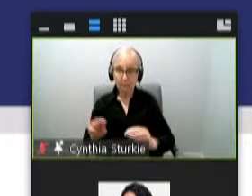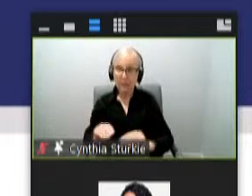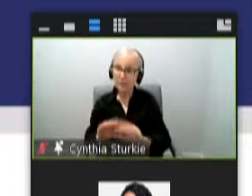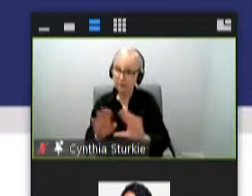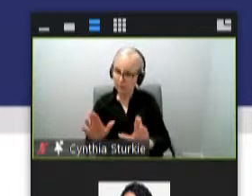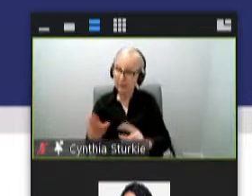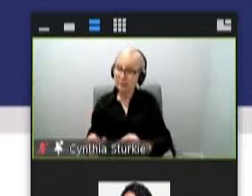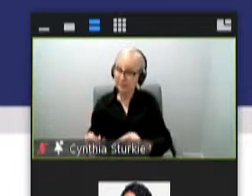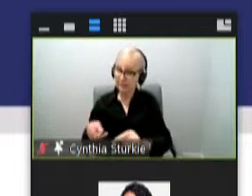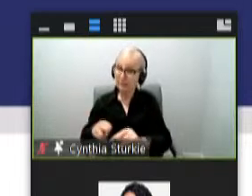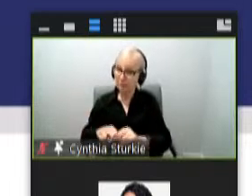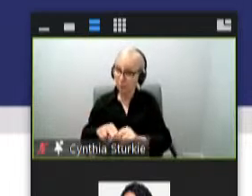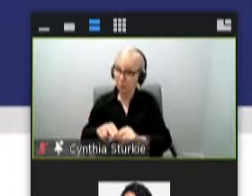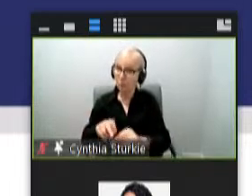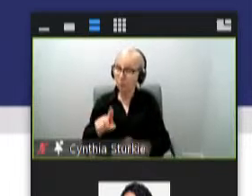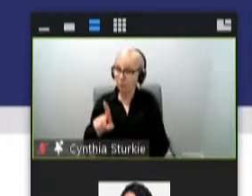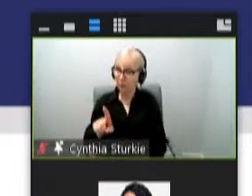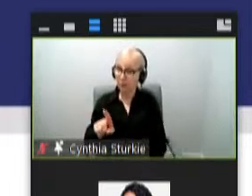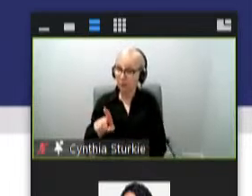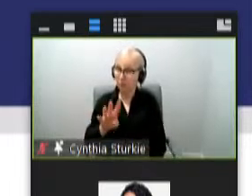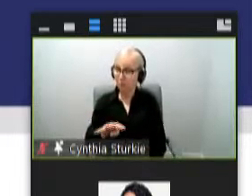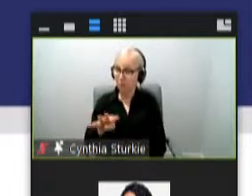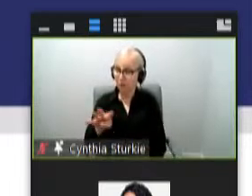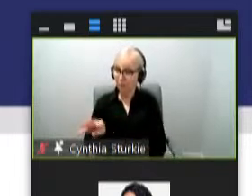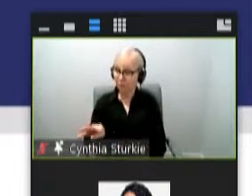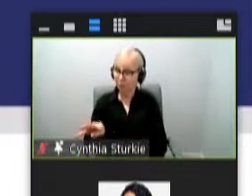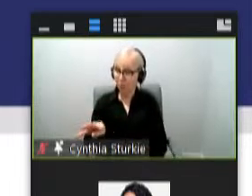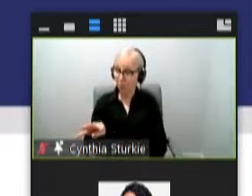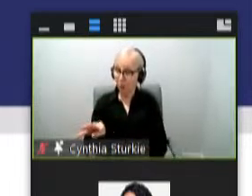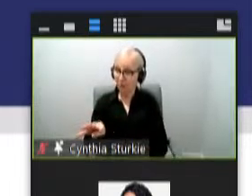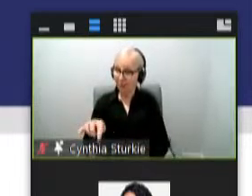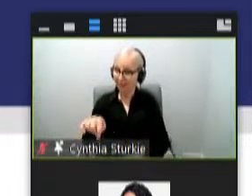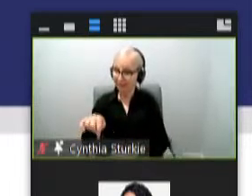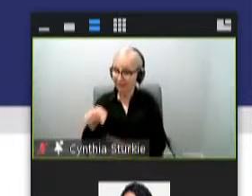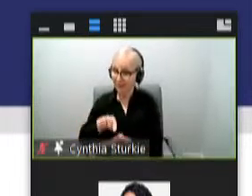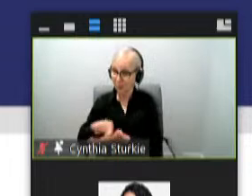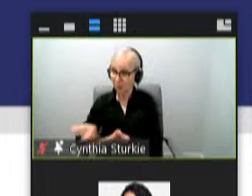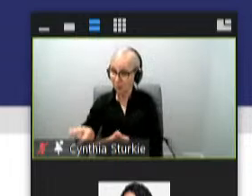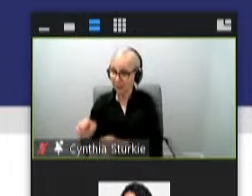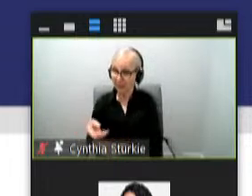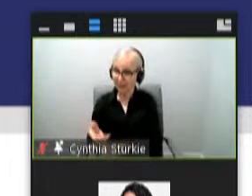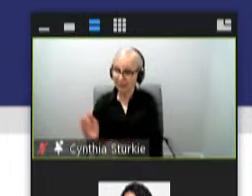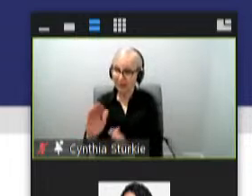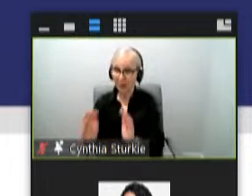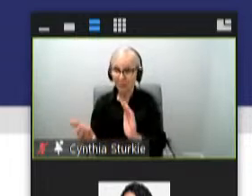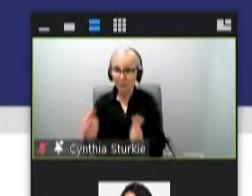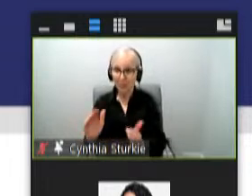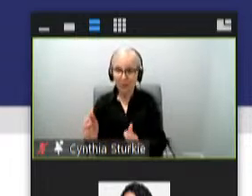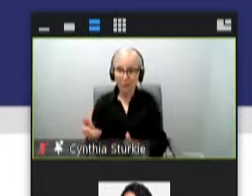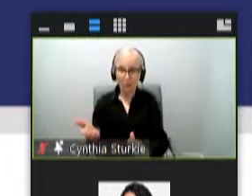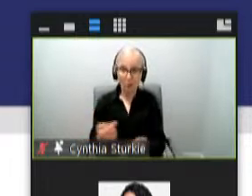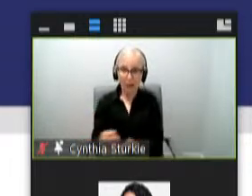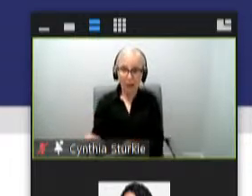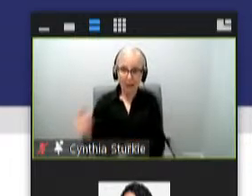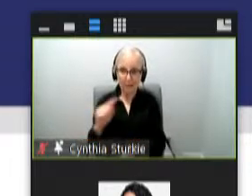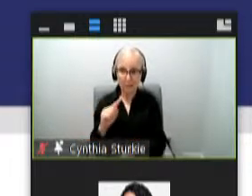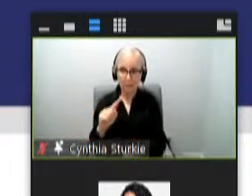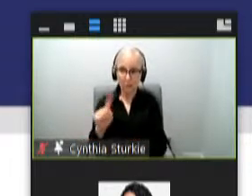144 COVID-19 hospitalizations this week compared to 116 last week. So still seeing that clear increasing